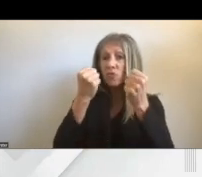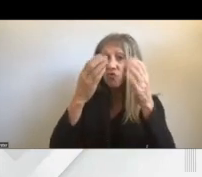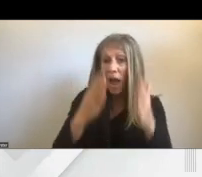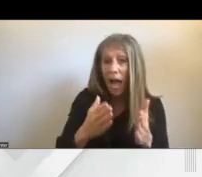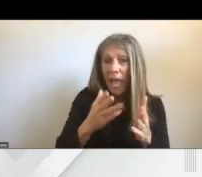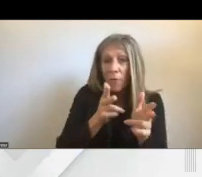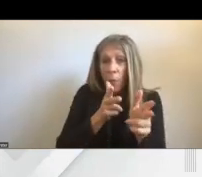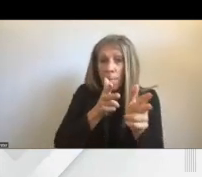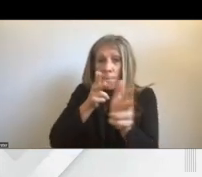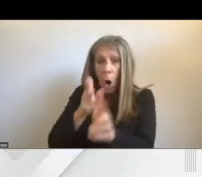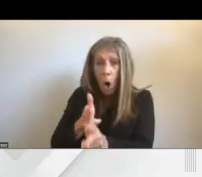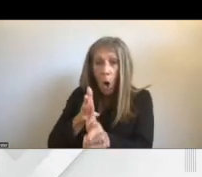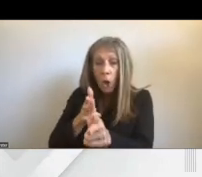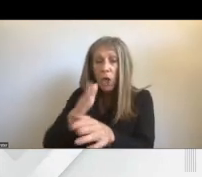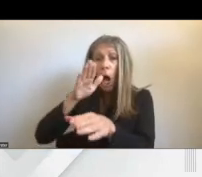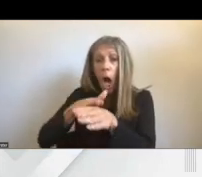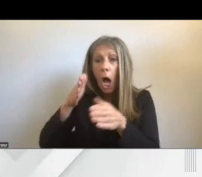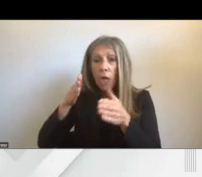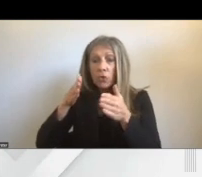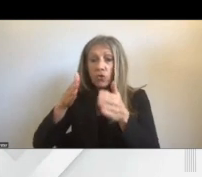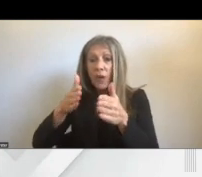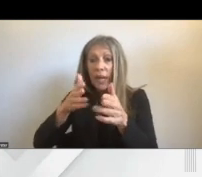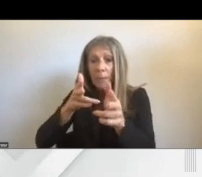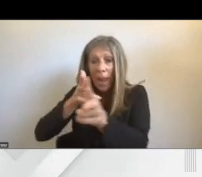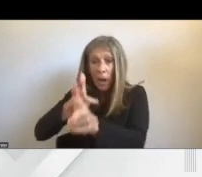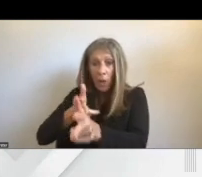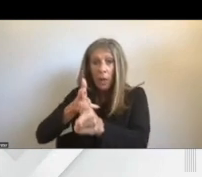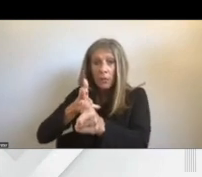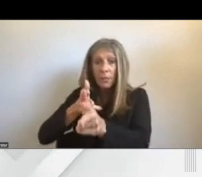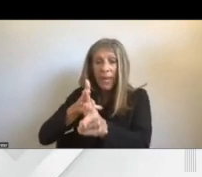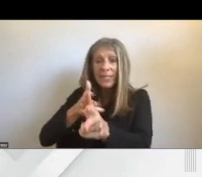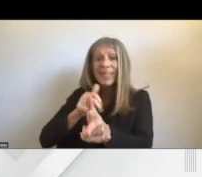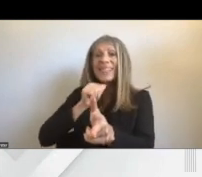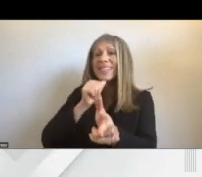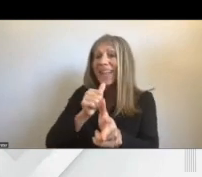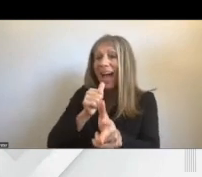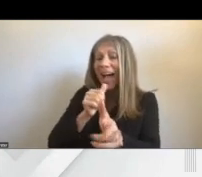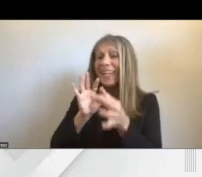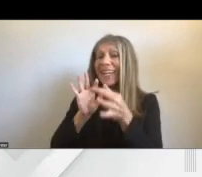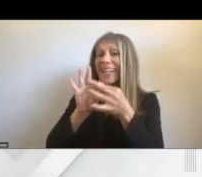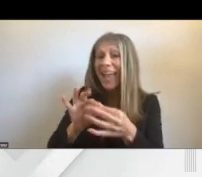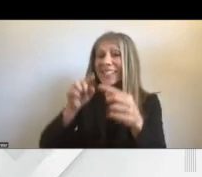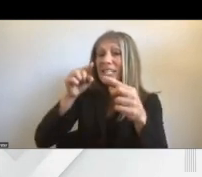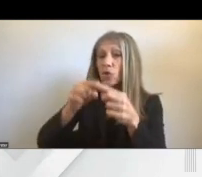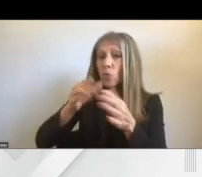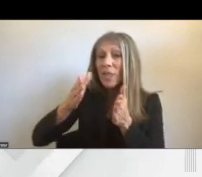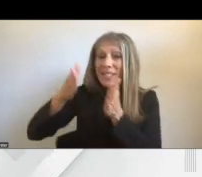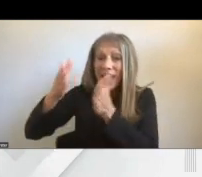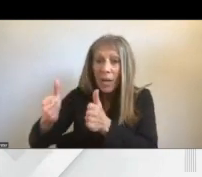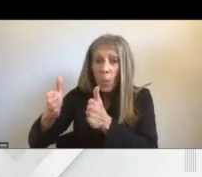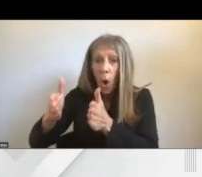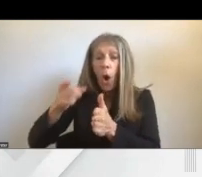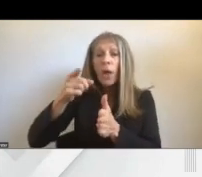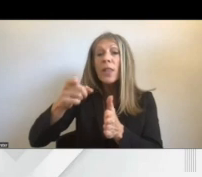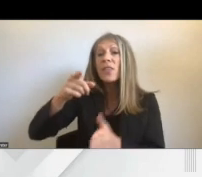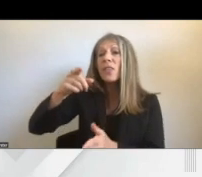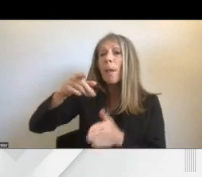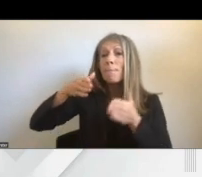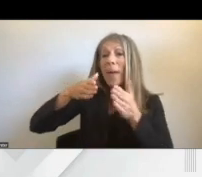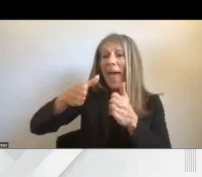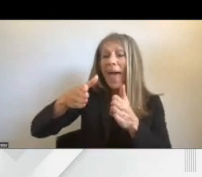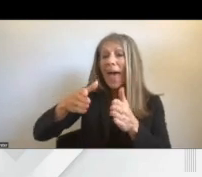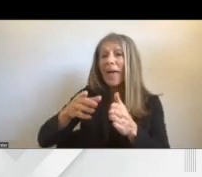parked in an on-street parallel parking space that's not directly connected to the sidewalk, the path they take to